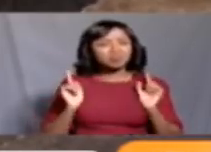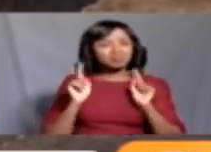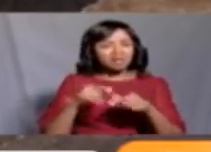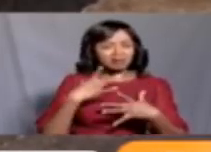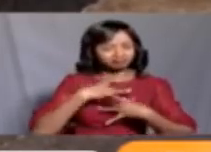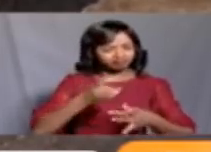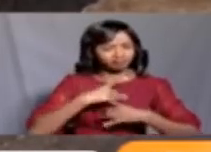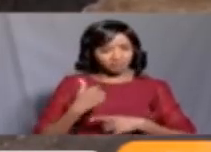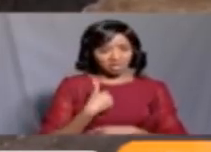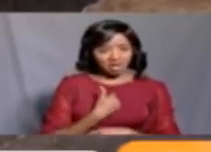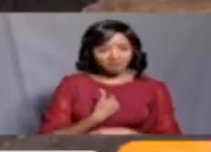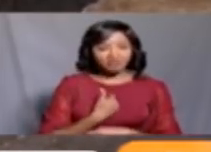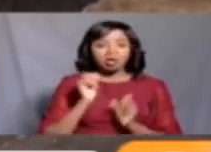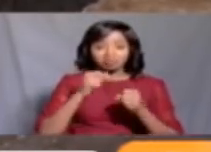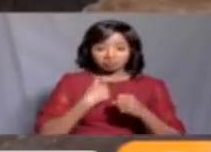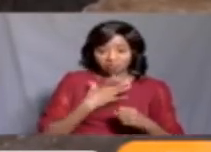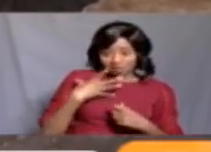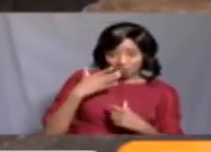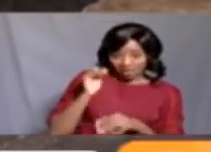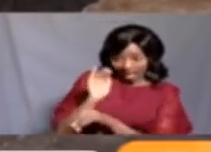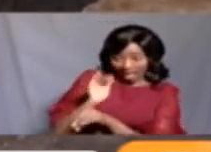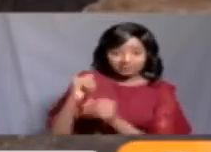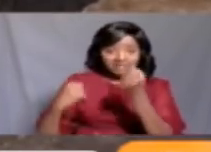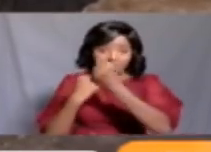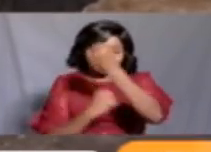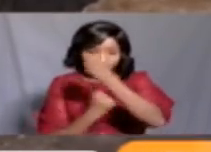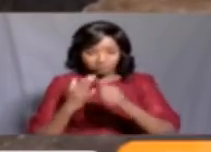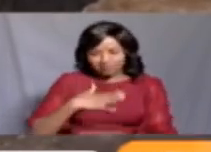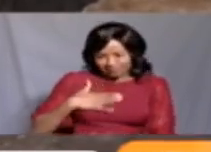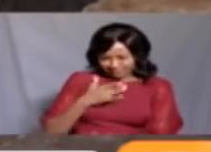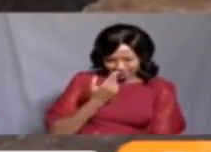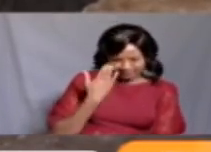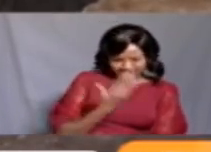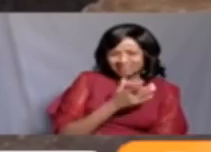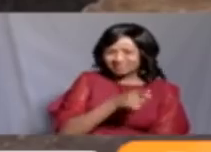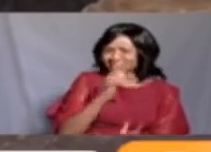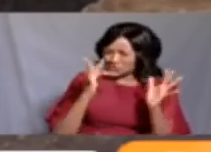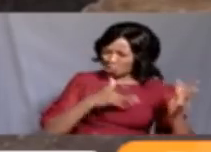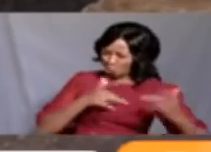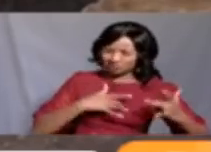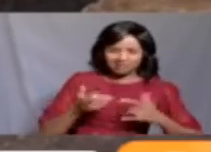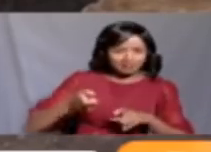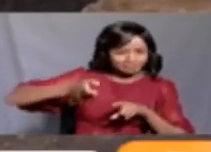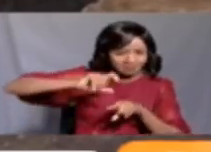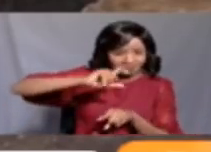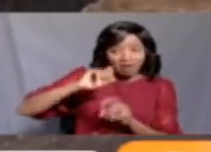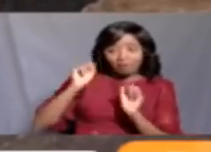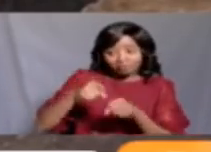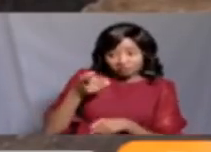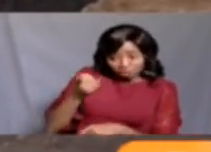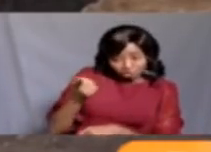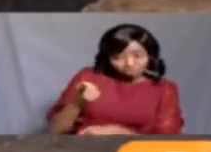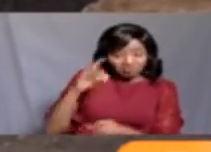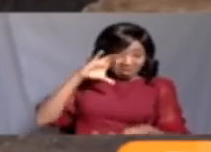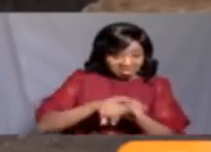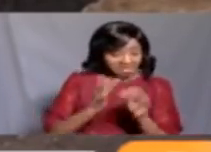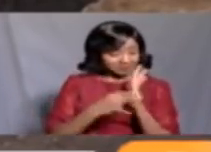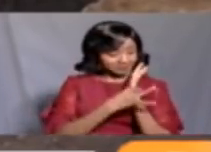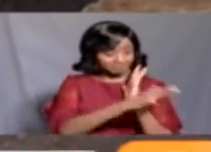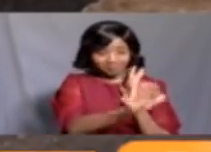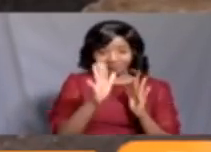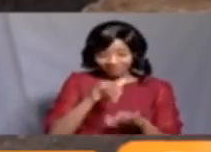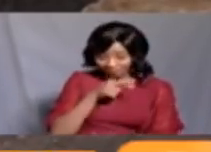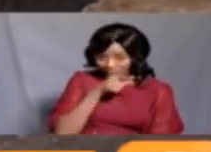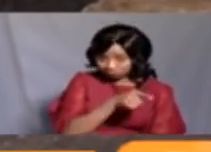can now go to potential donors and say, listen, this is a really going concern. You can really get some publicity out of